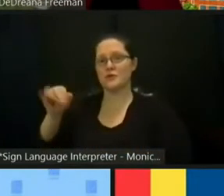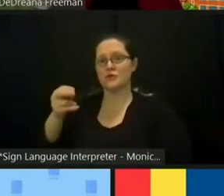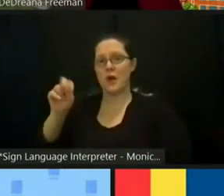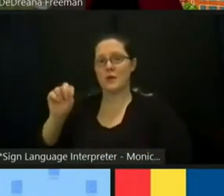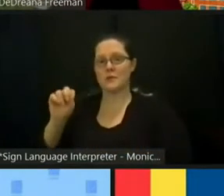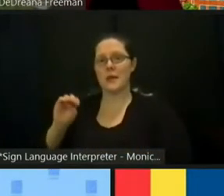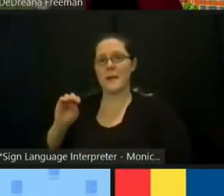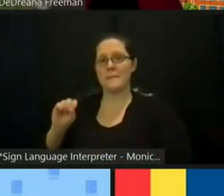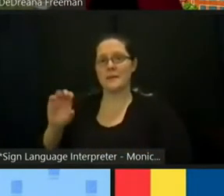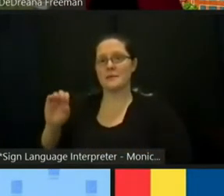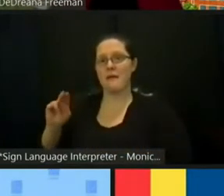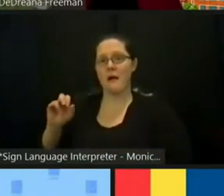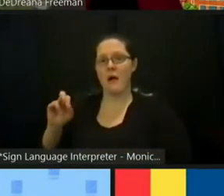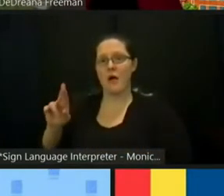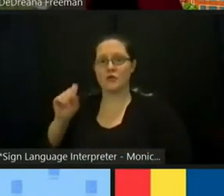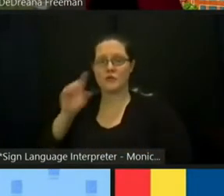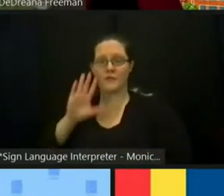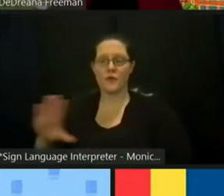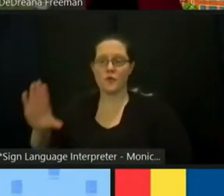information to us.